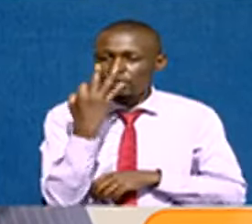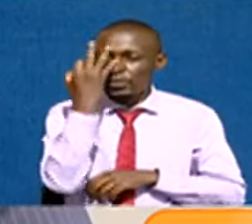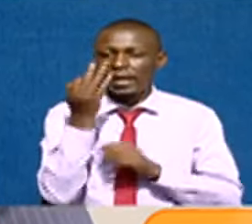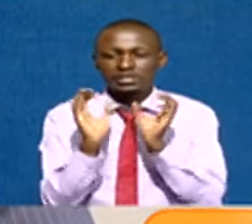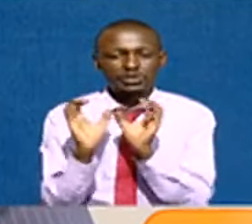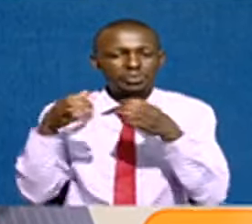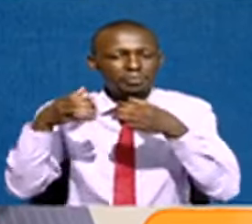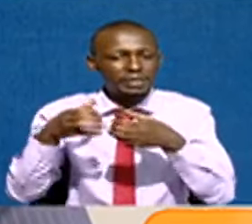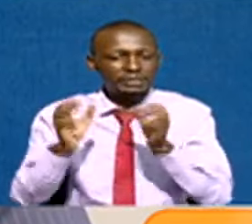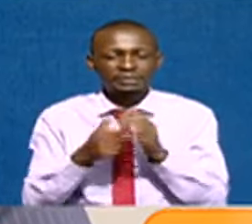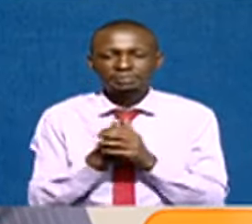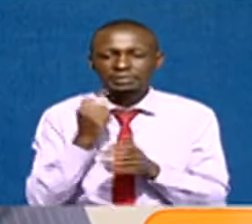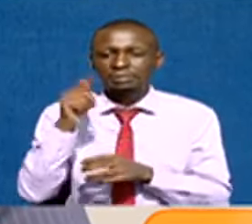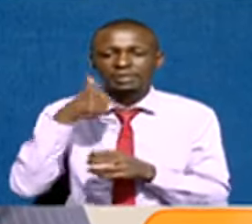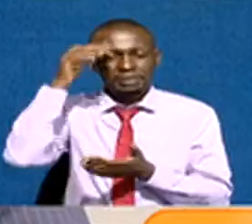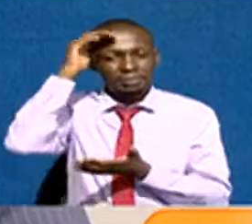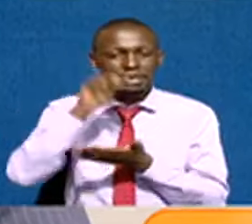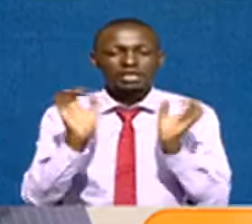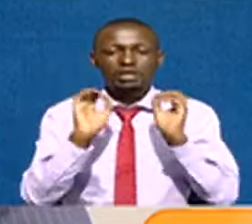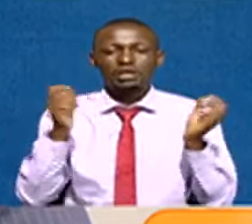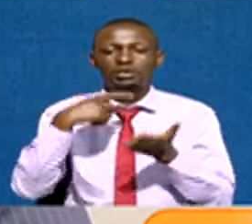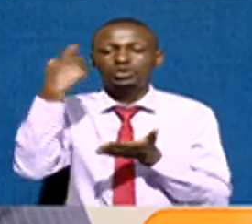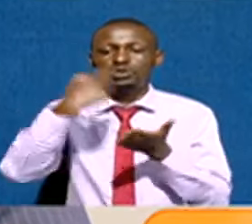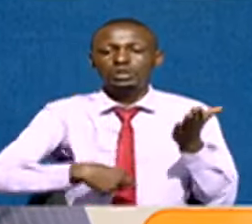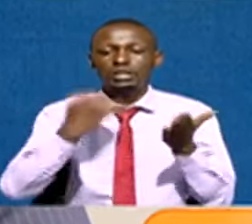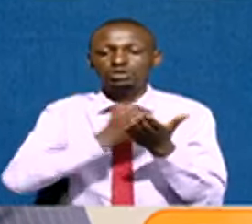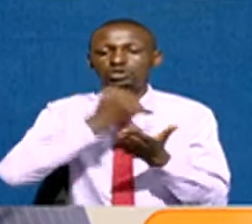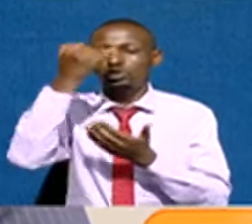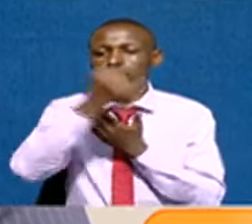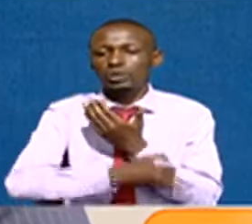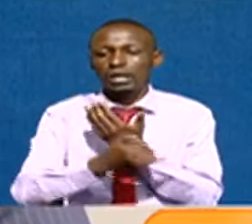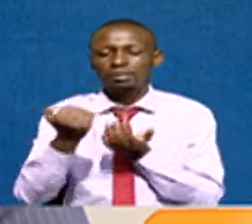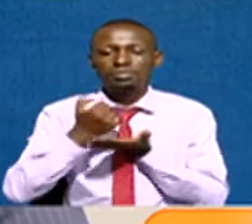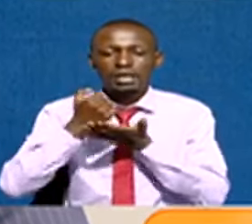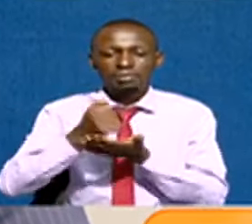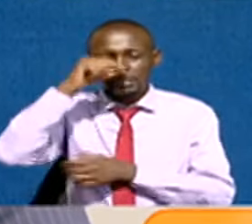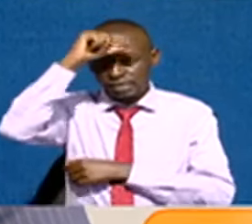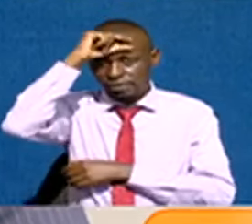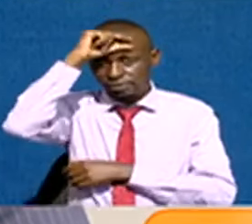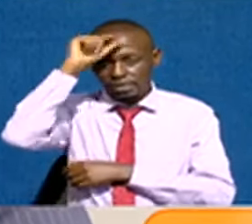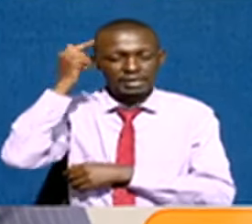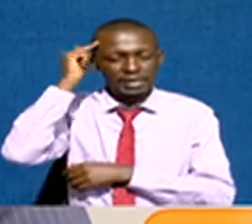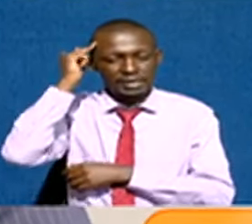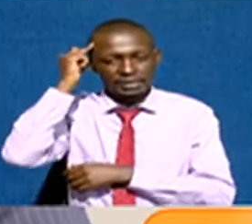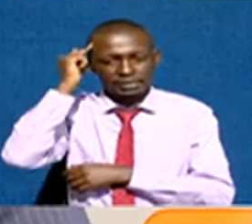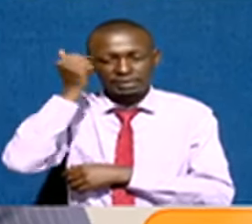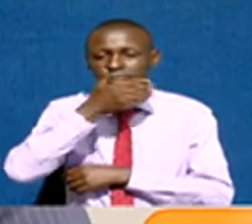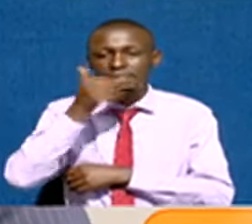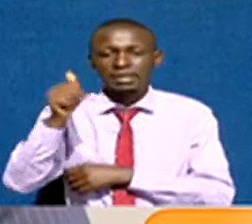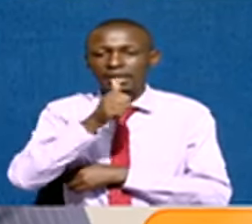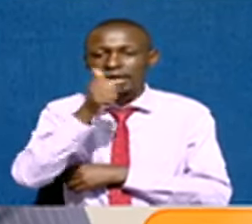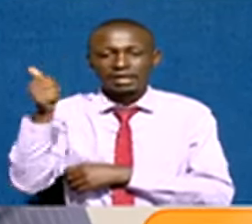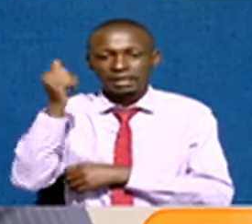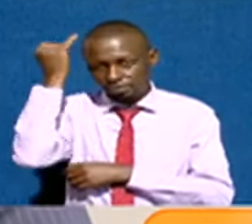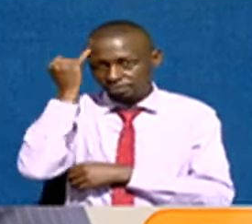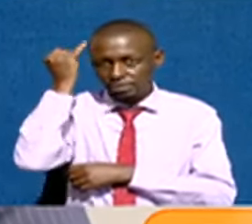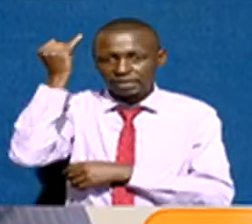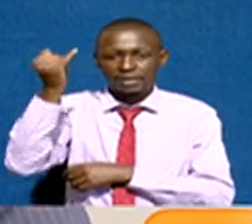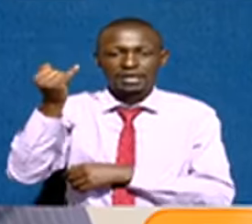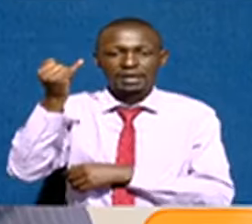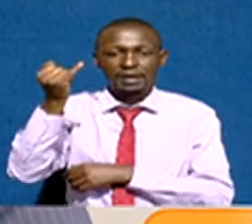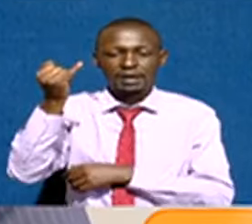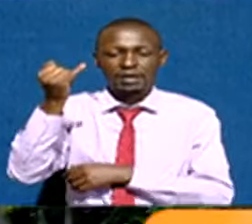So I do not believe trying to tax at insurance point might help the government. I think there could be a more innovative way we could do this. And also,